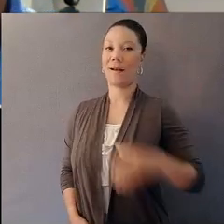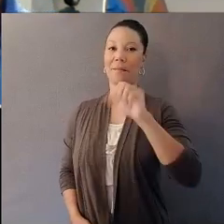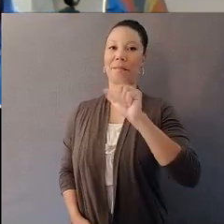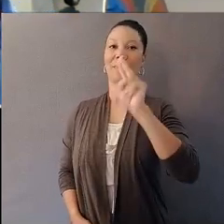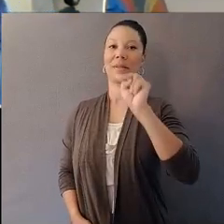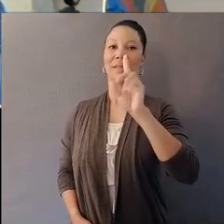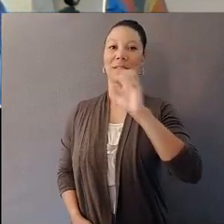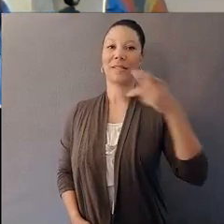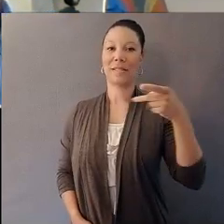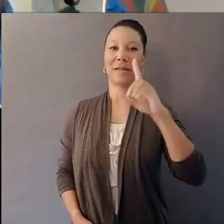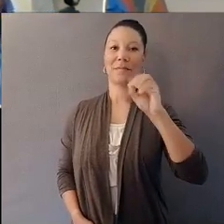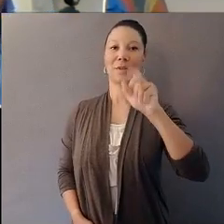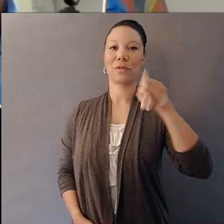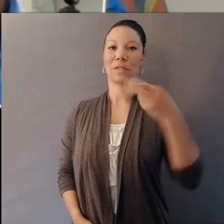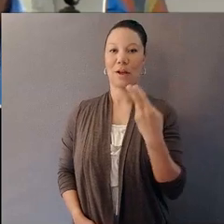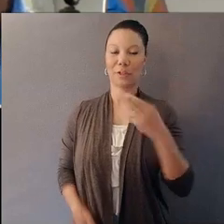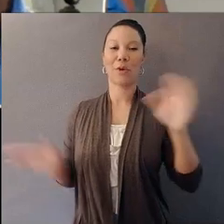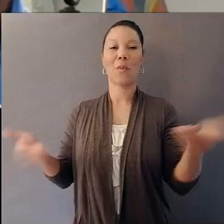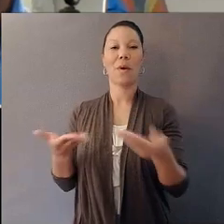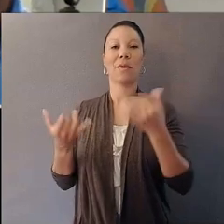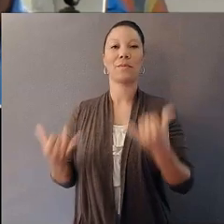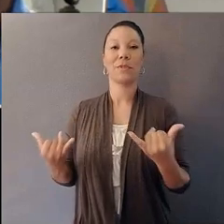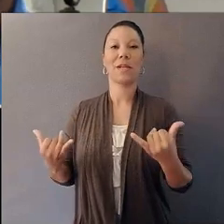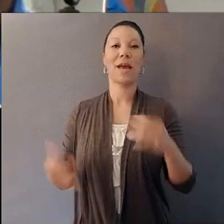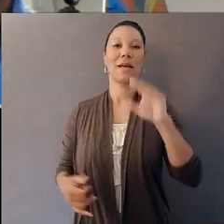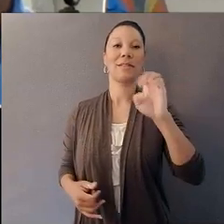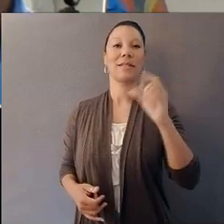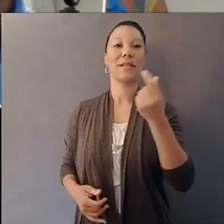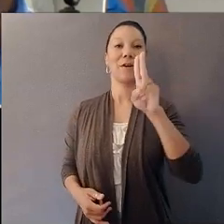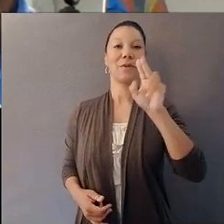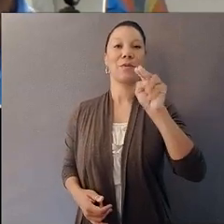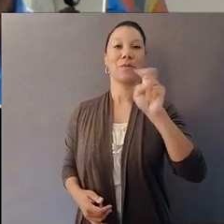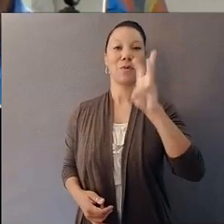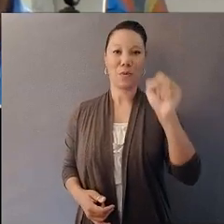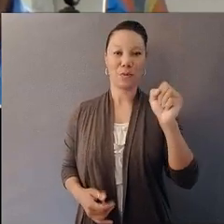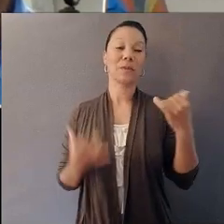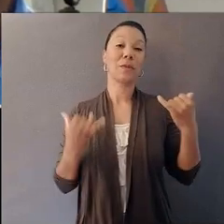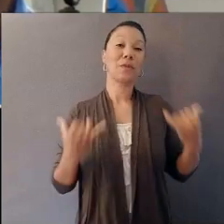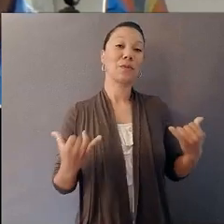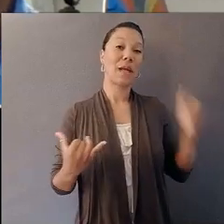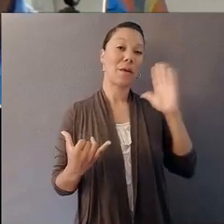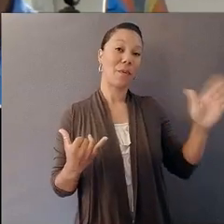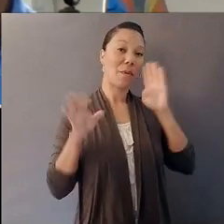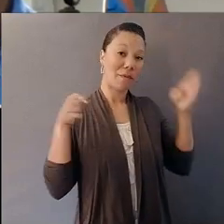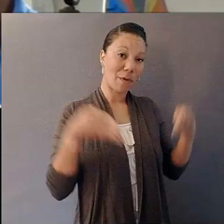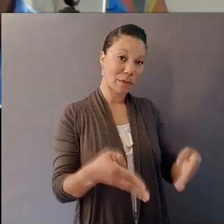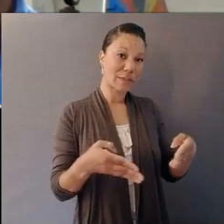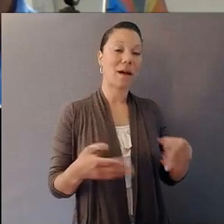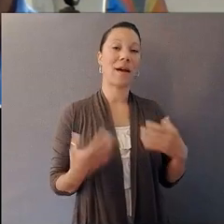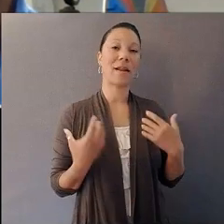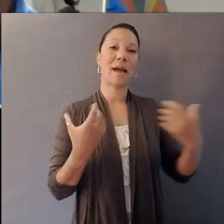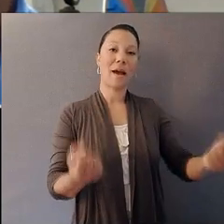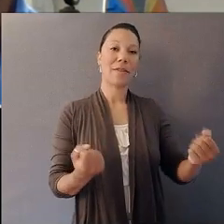of EGU News. Our focus on EGU News is on healthy minds, healthy learning, and healthy bodies.